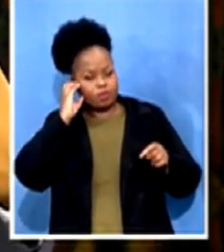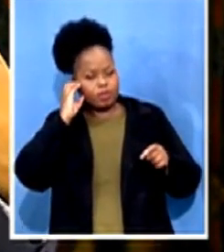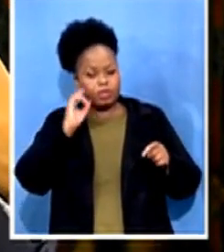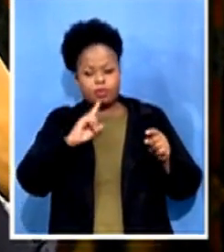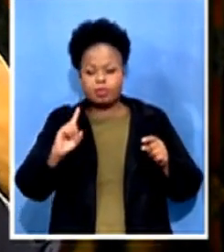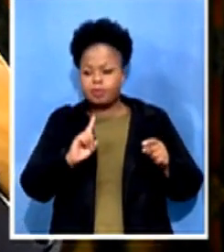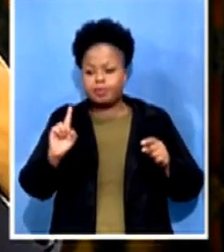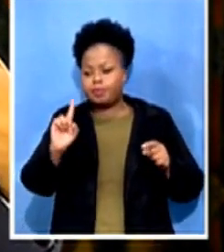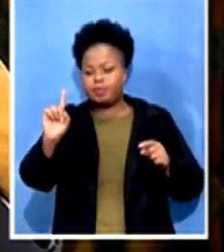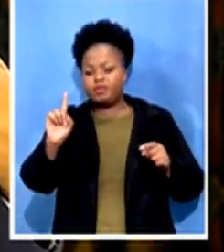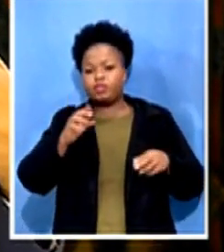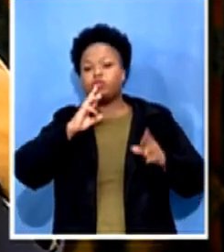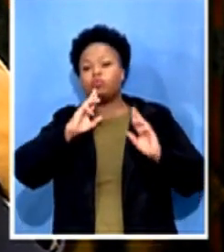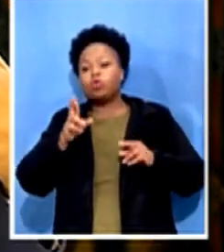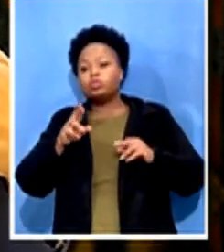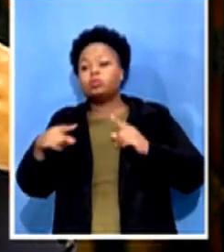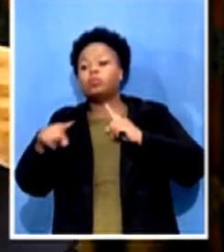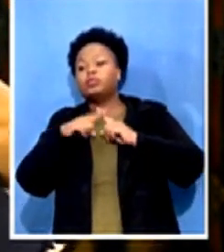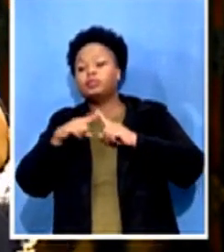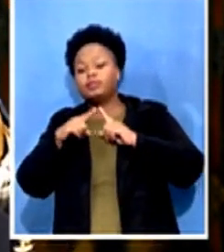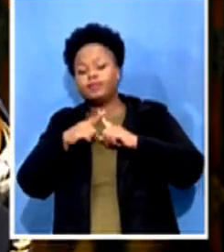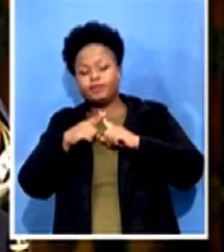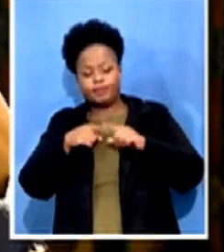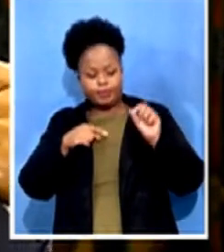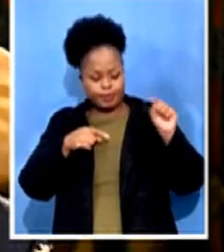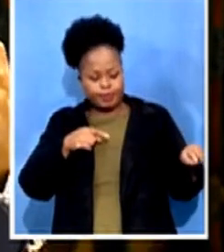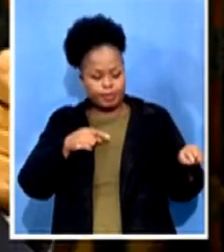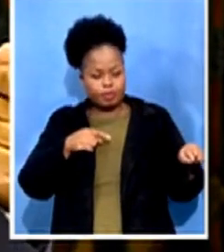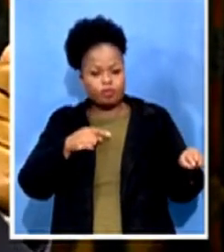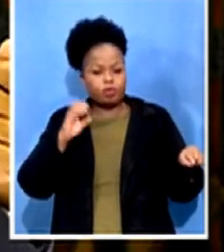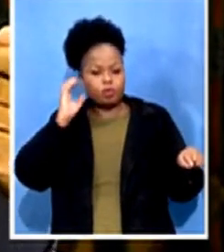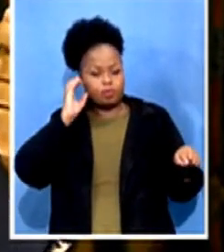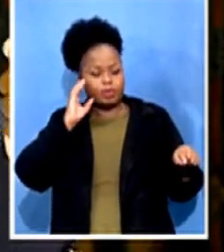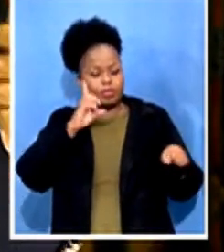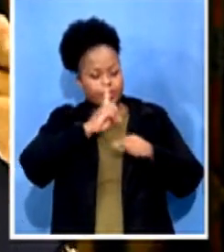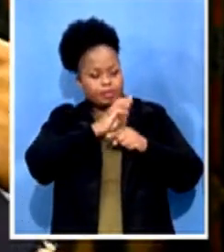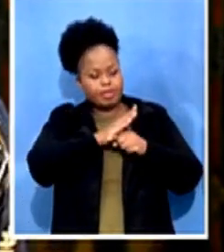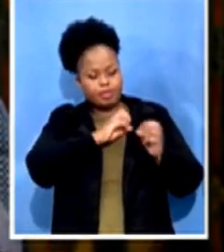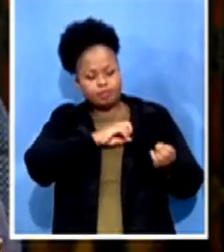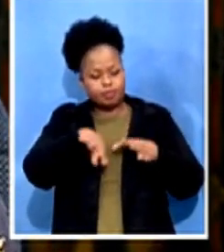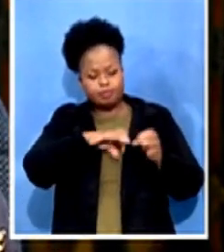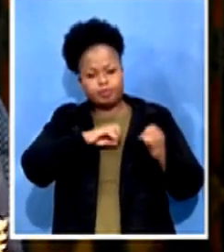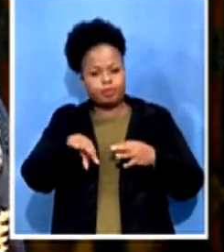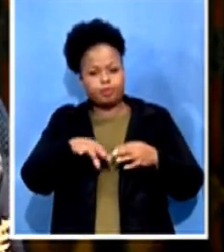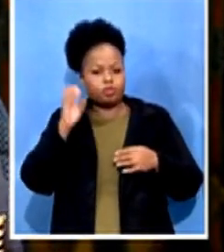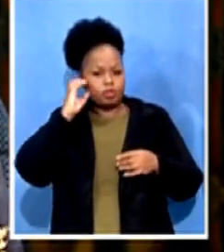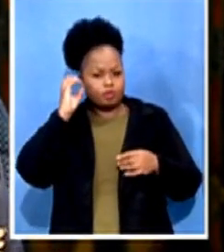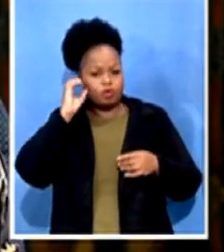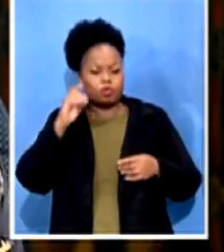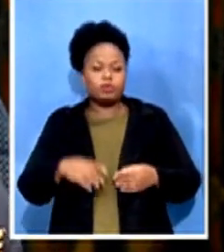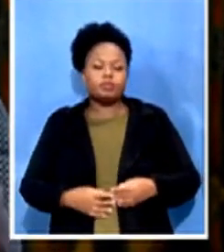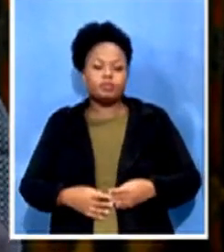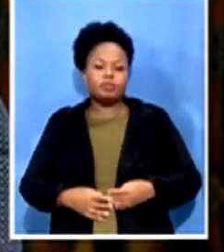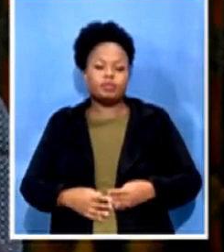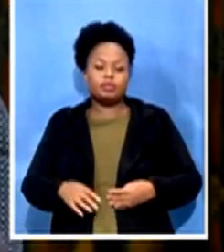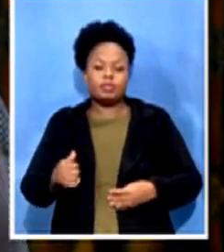goes into the database, and then your phone has got this app, and therefore this